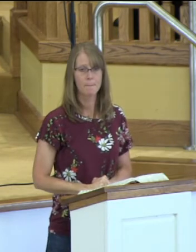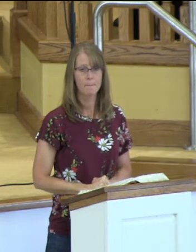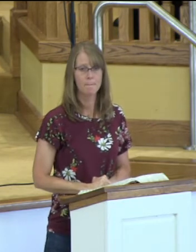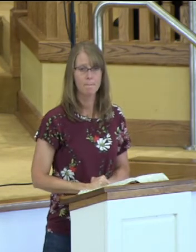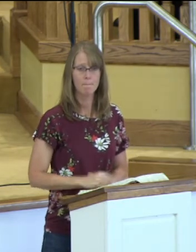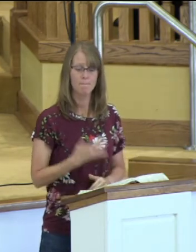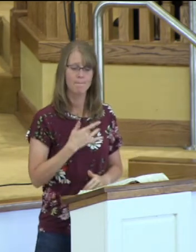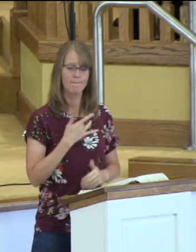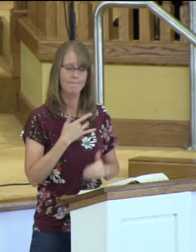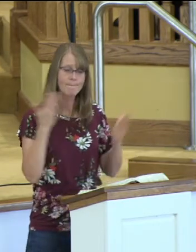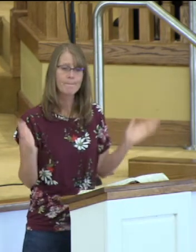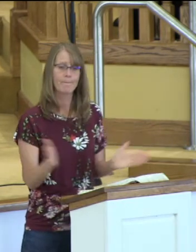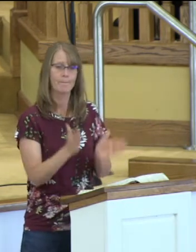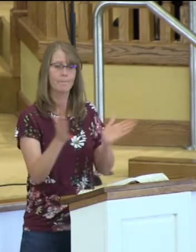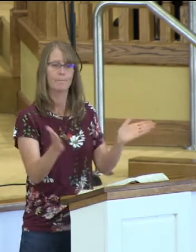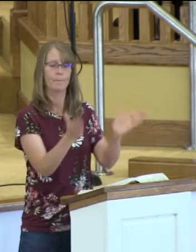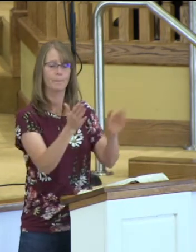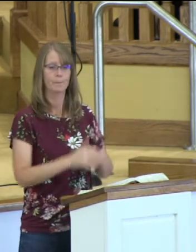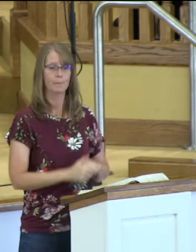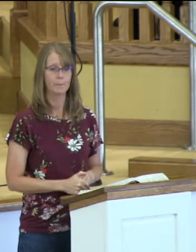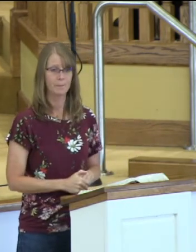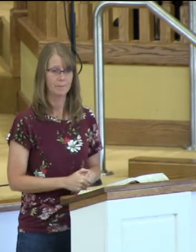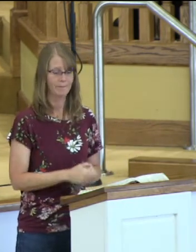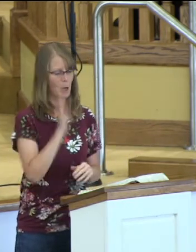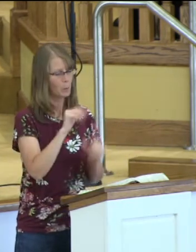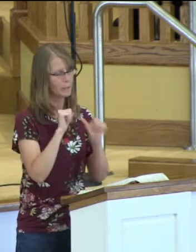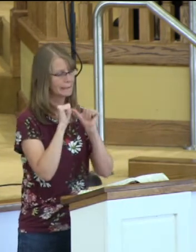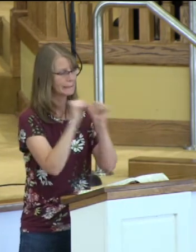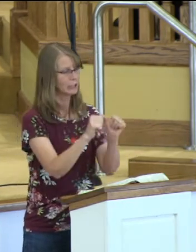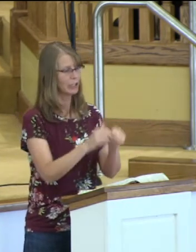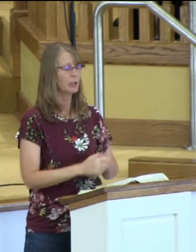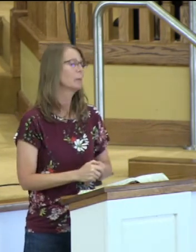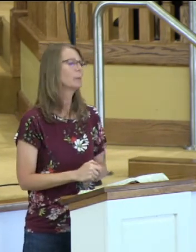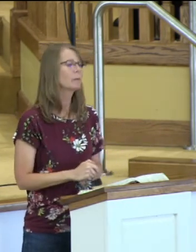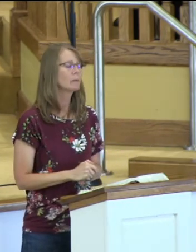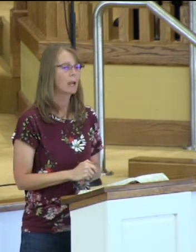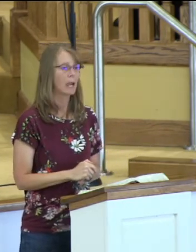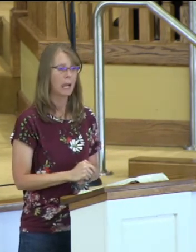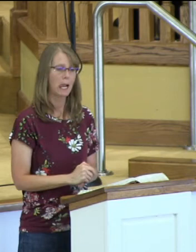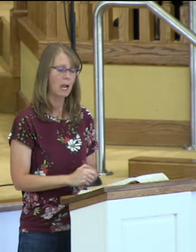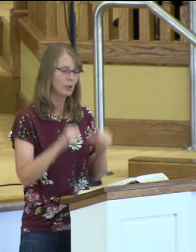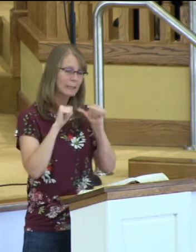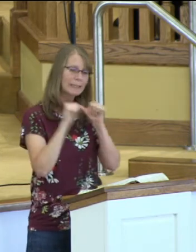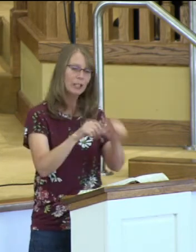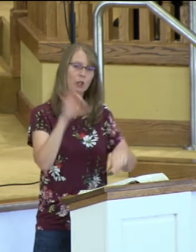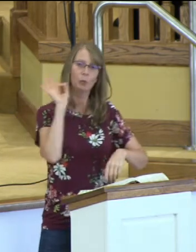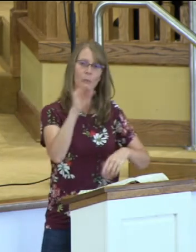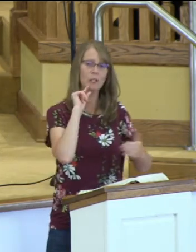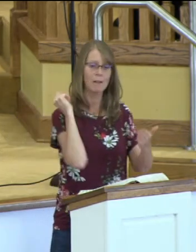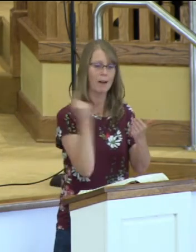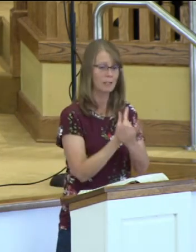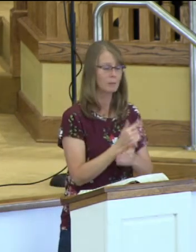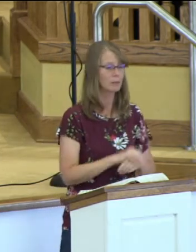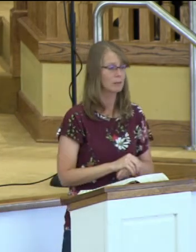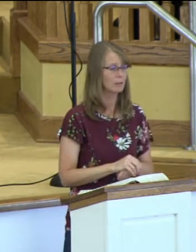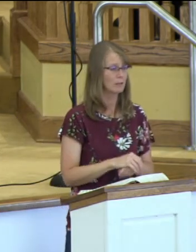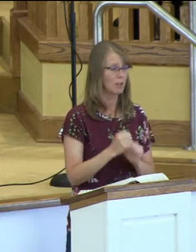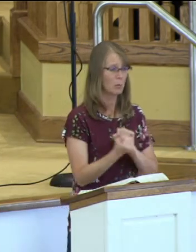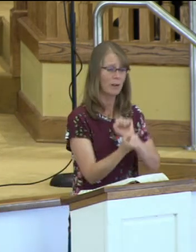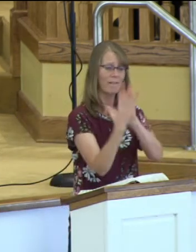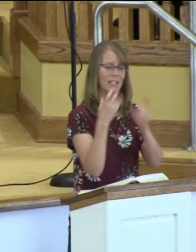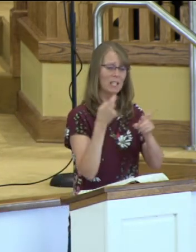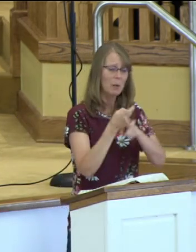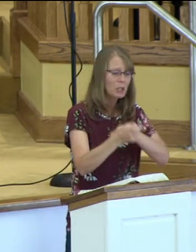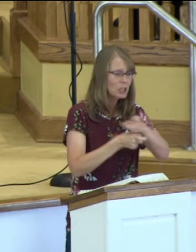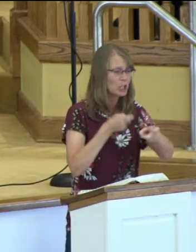Be encouraged. It will continue on. Keep preaching the gospel. In the face of persecution,